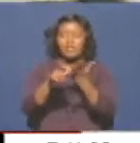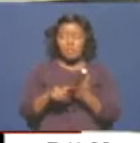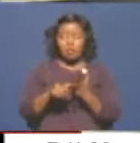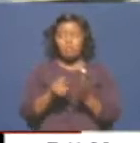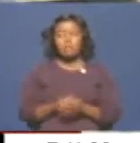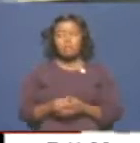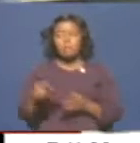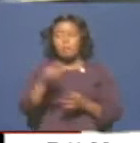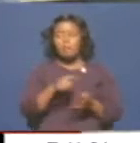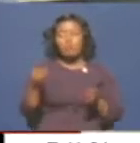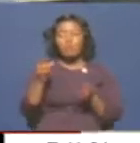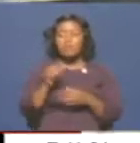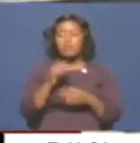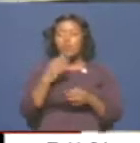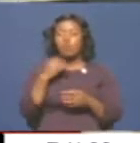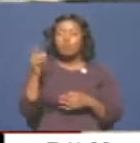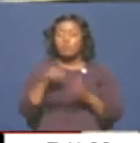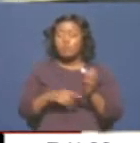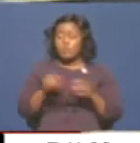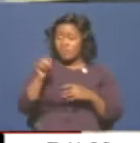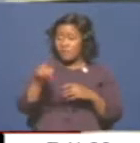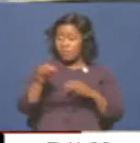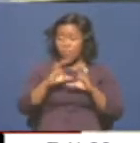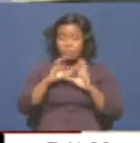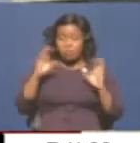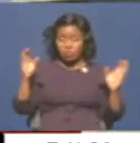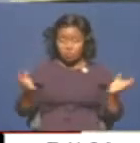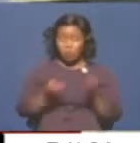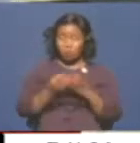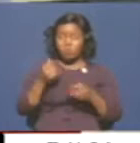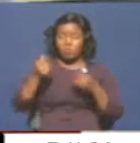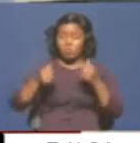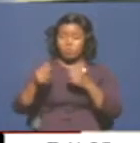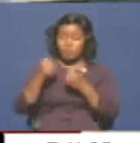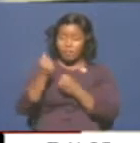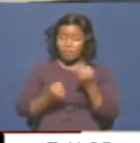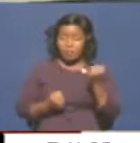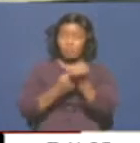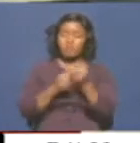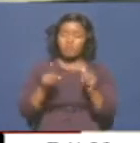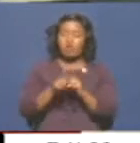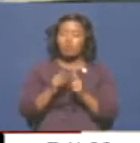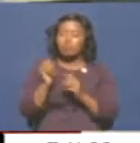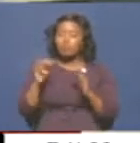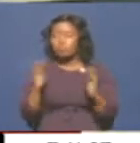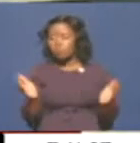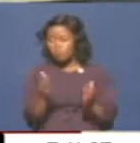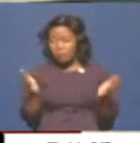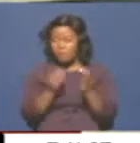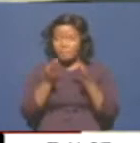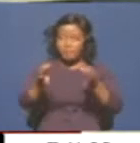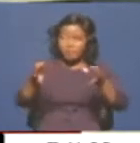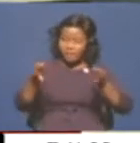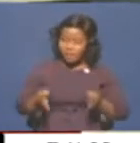these global initiatives that are supporting adaptation and mobilizing finances are able to